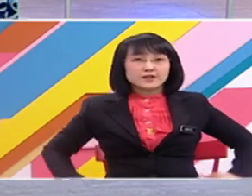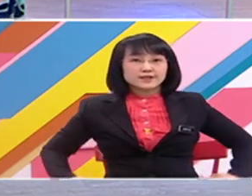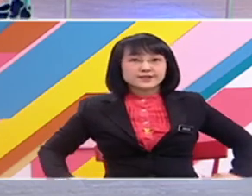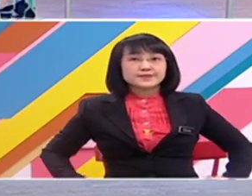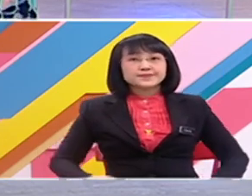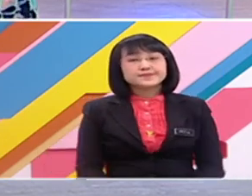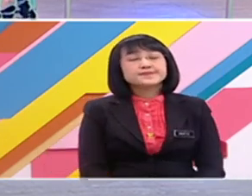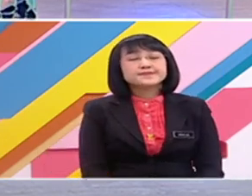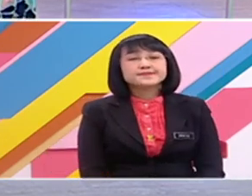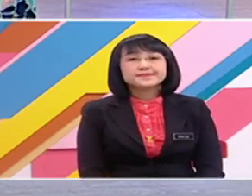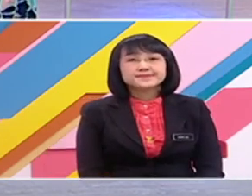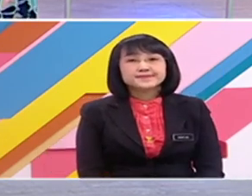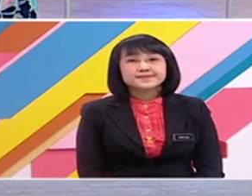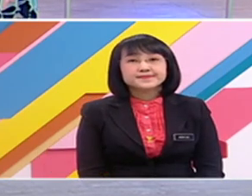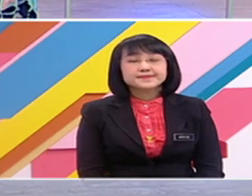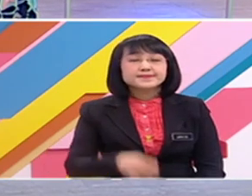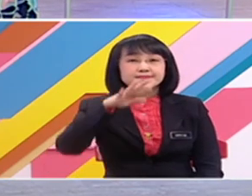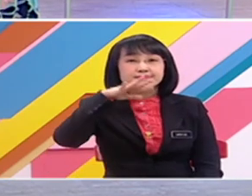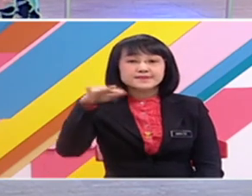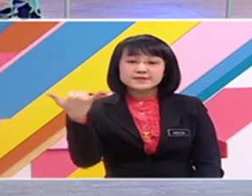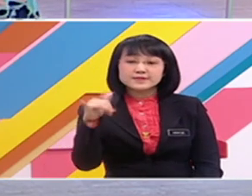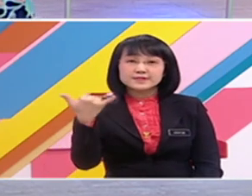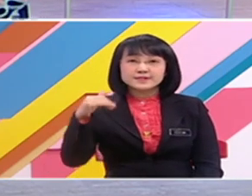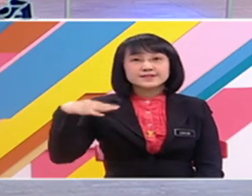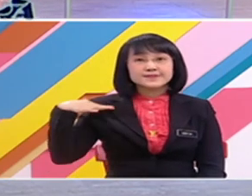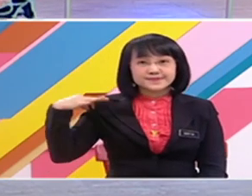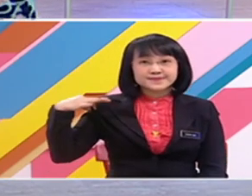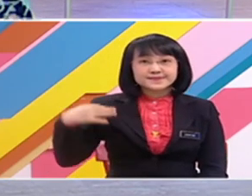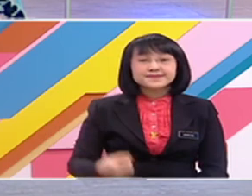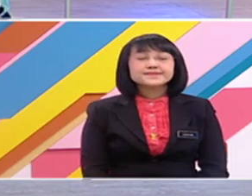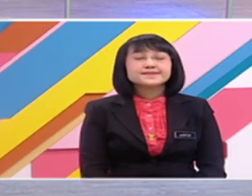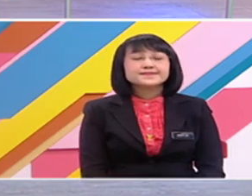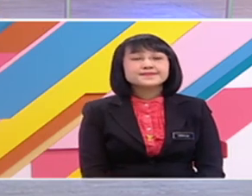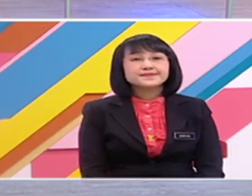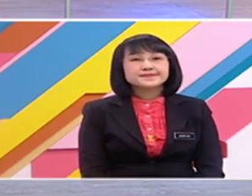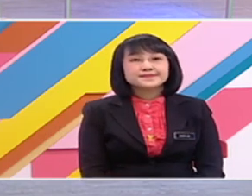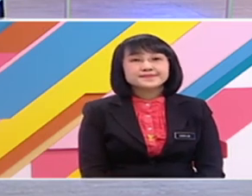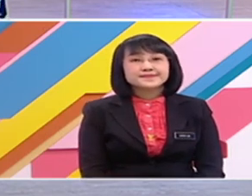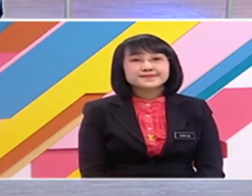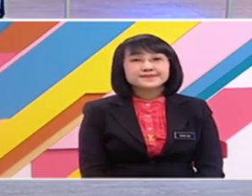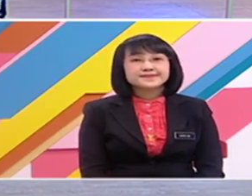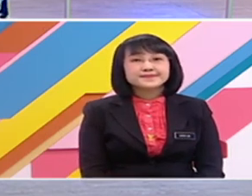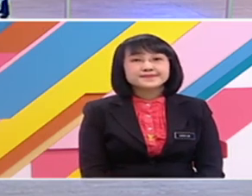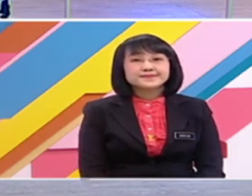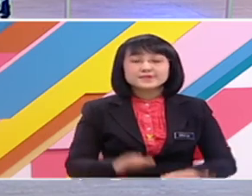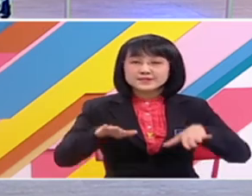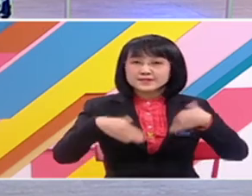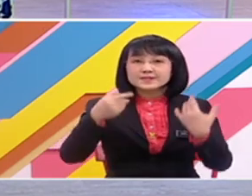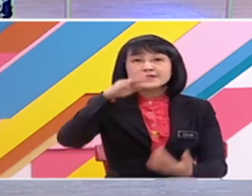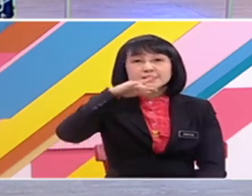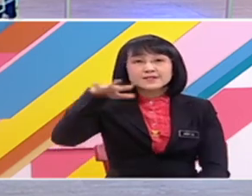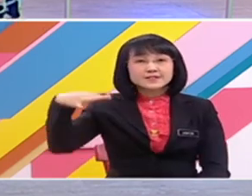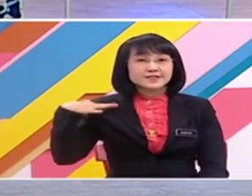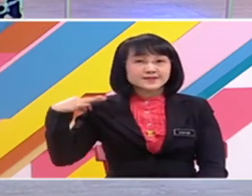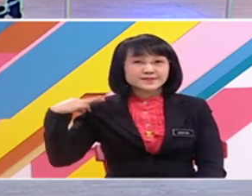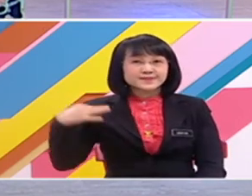Can we spell that with the kids out there together? All right. Okay. Okay, huh? How to spell shirts? Mm-hmm.